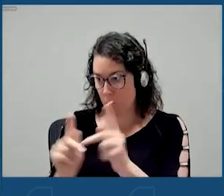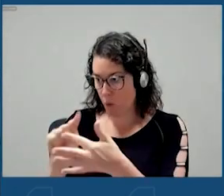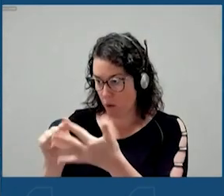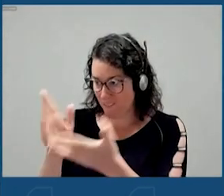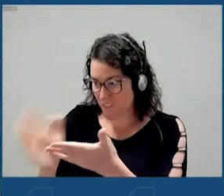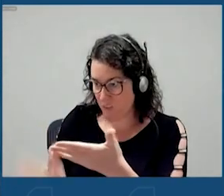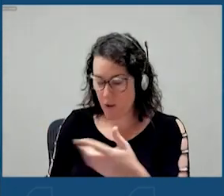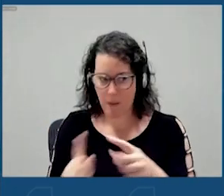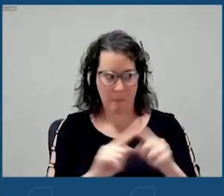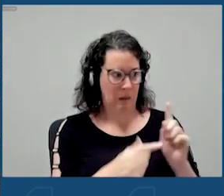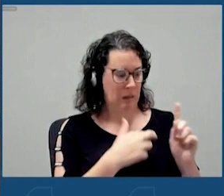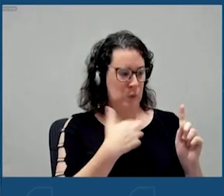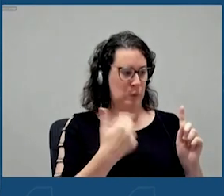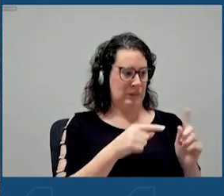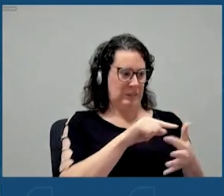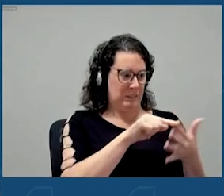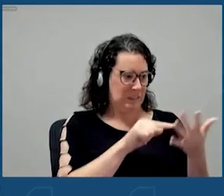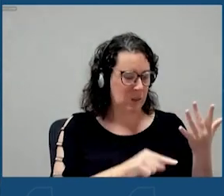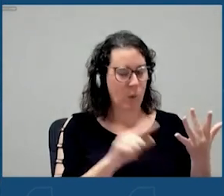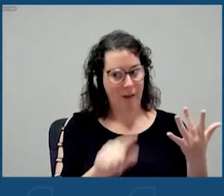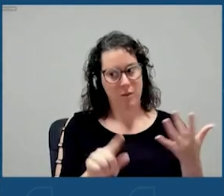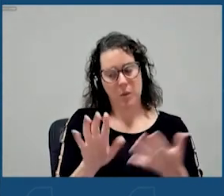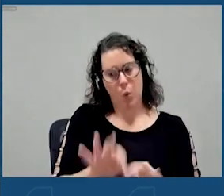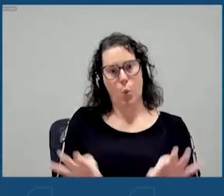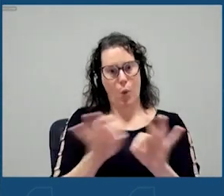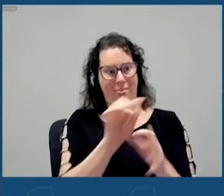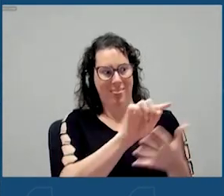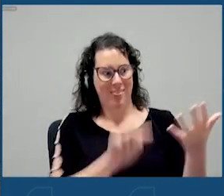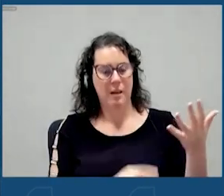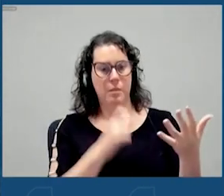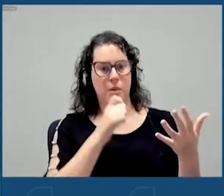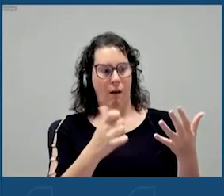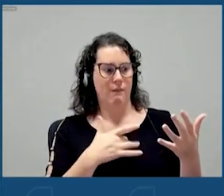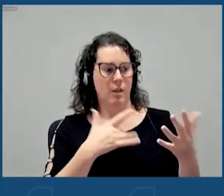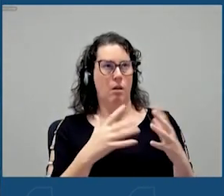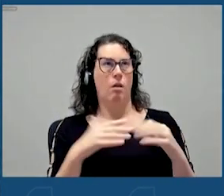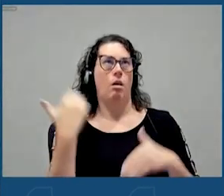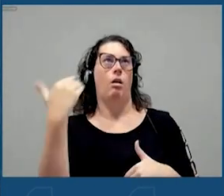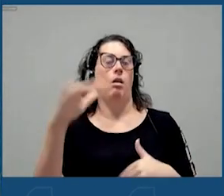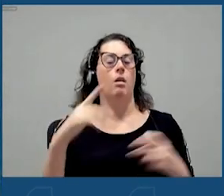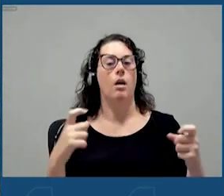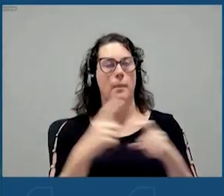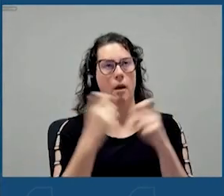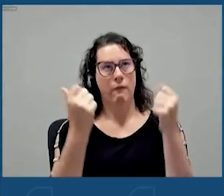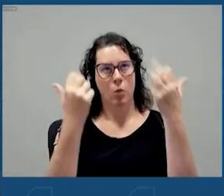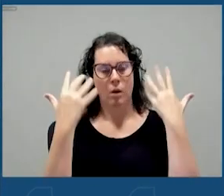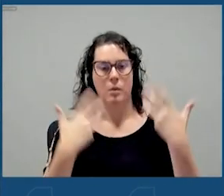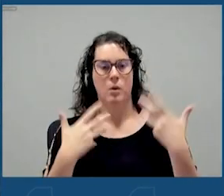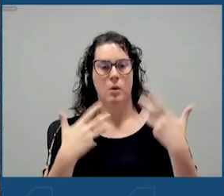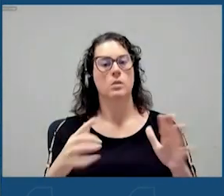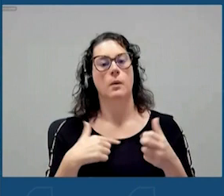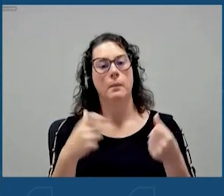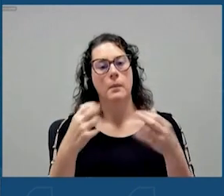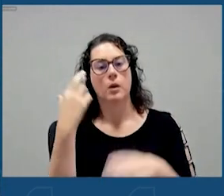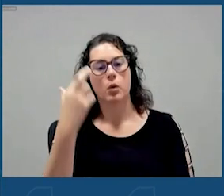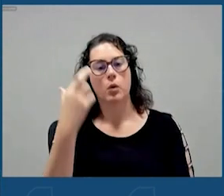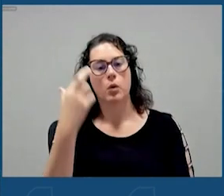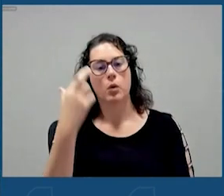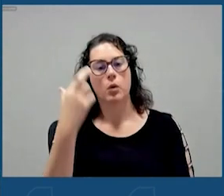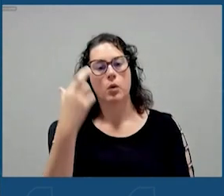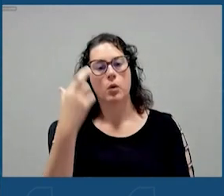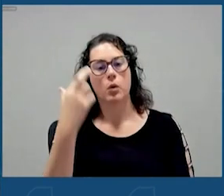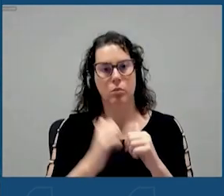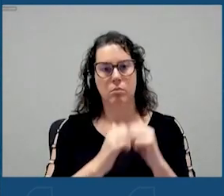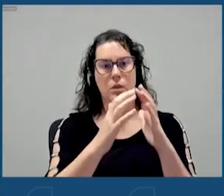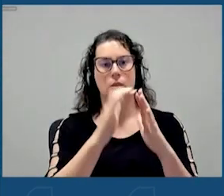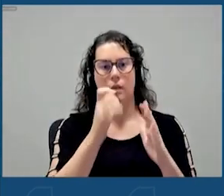our interest, we have to make it worth their while and not make it so complicated. So we have too many reasons why new construction is not getting off the ground.